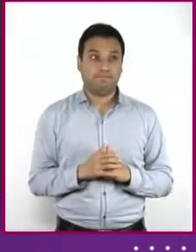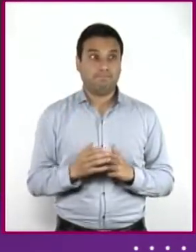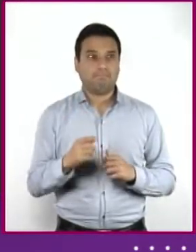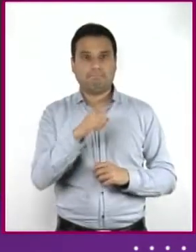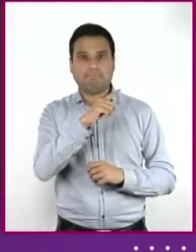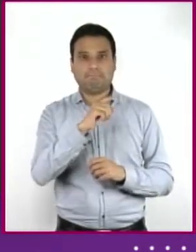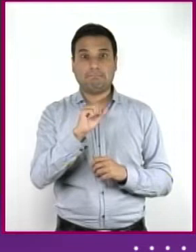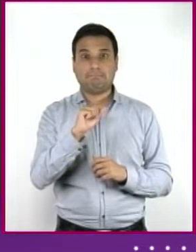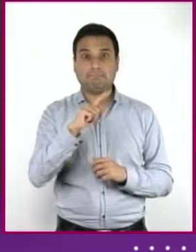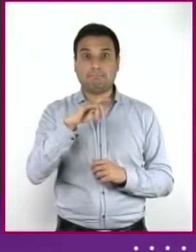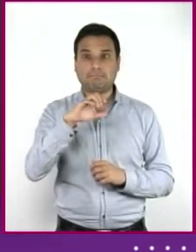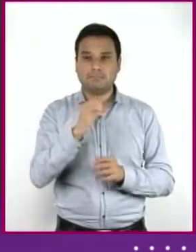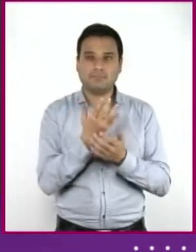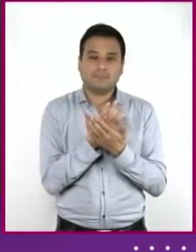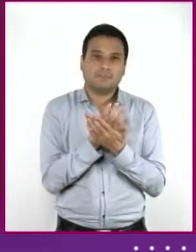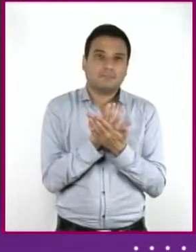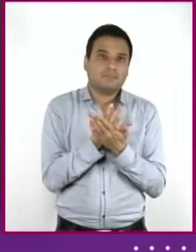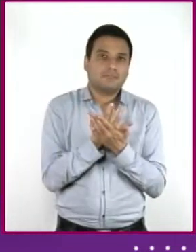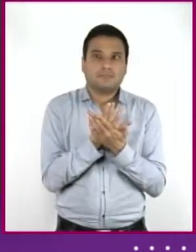probably eating the carpet.